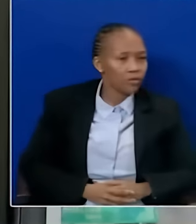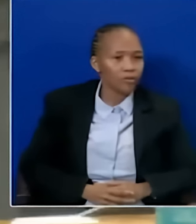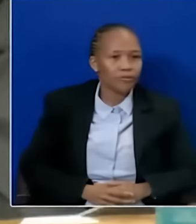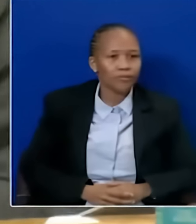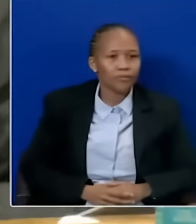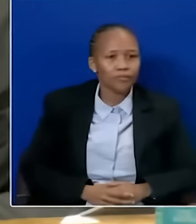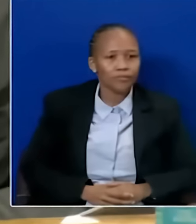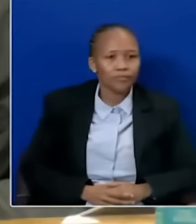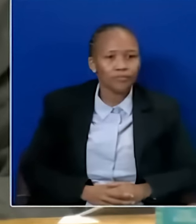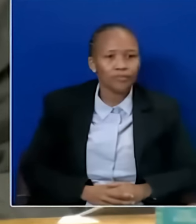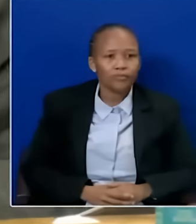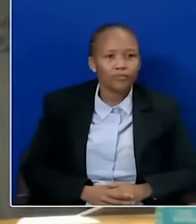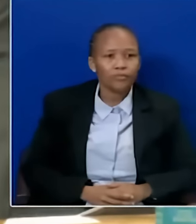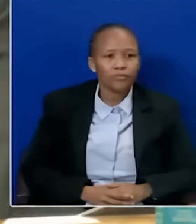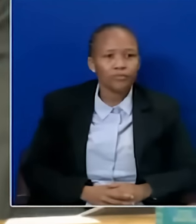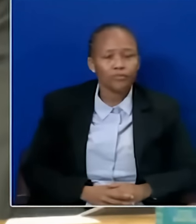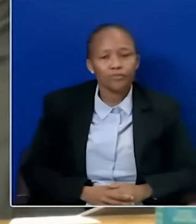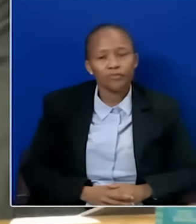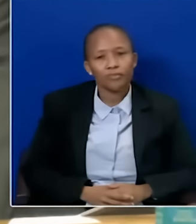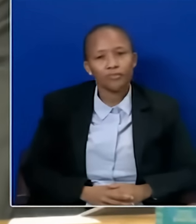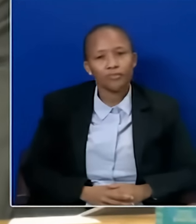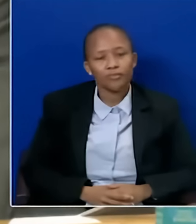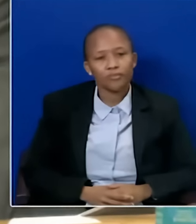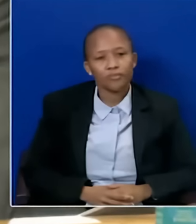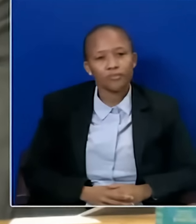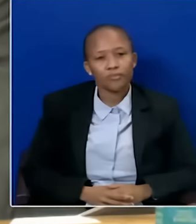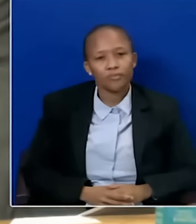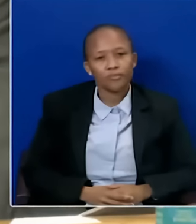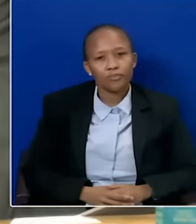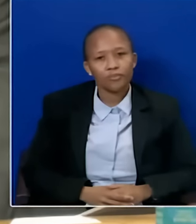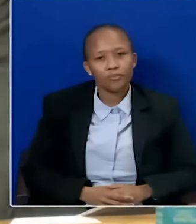Brigadier, the last issue on this report is that